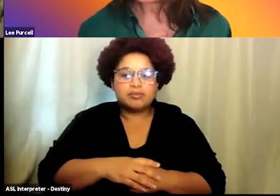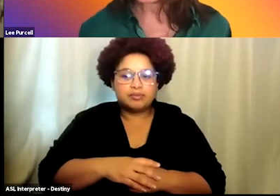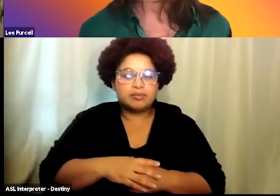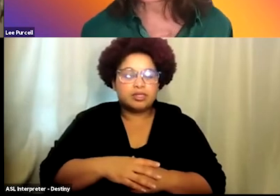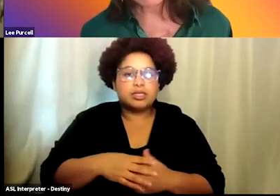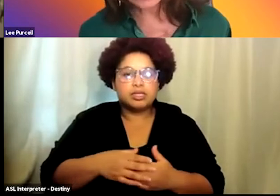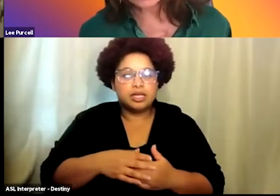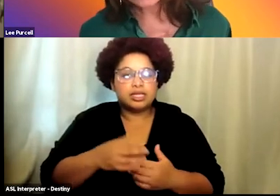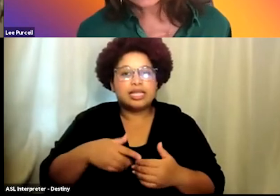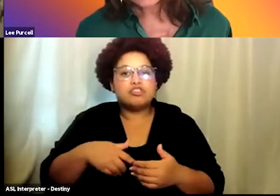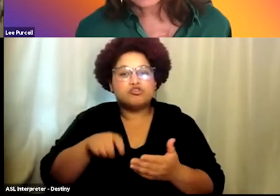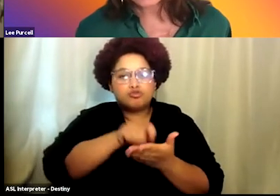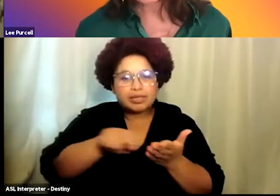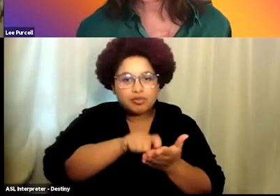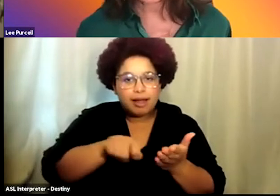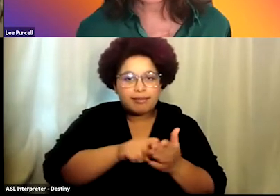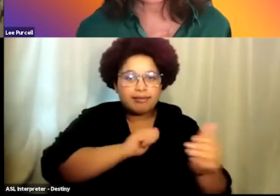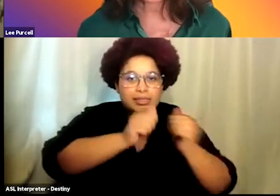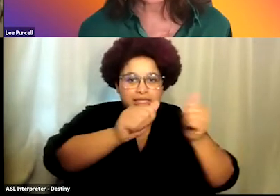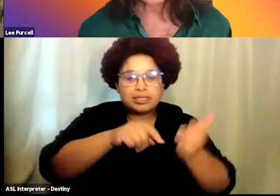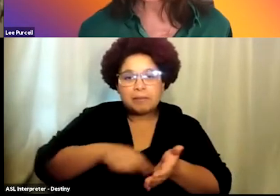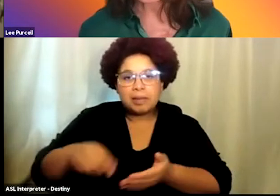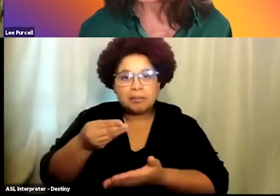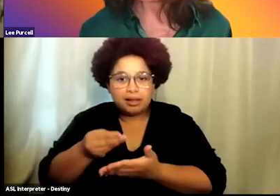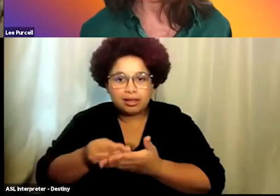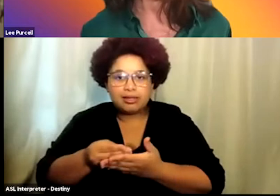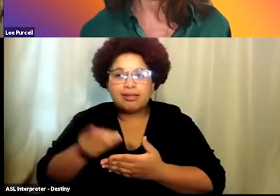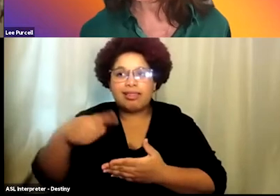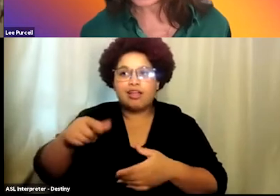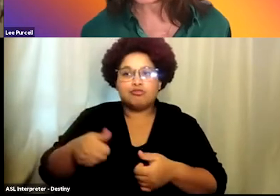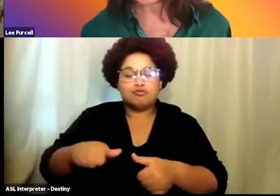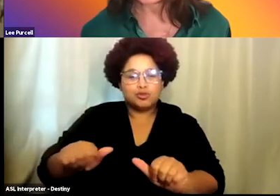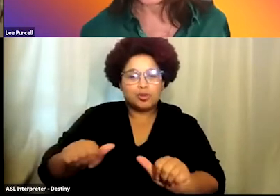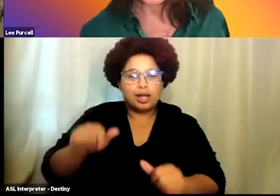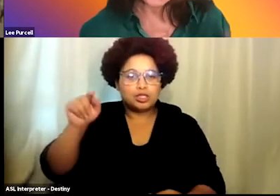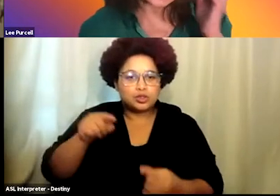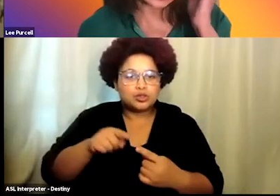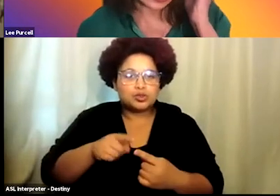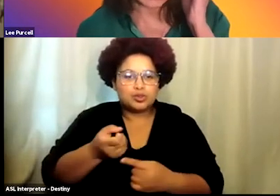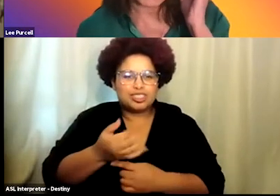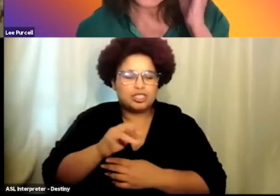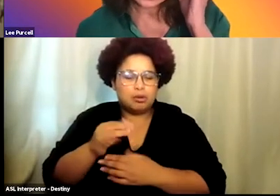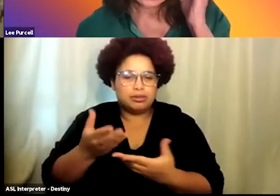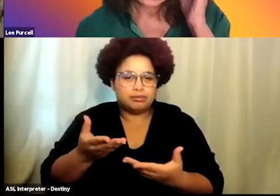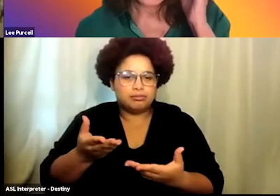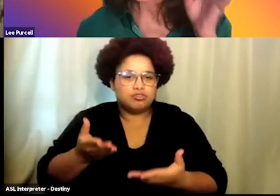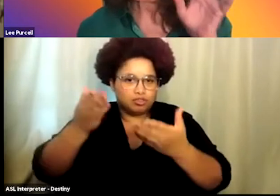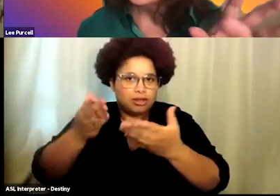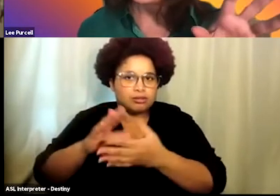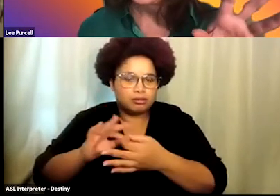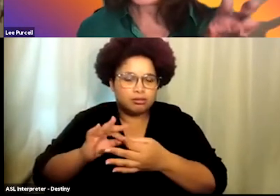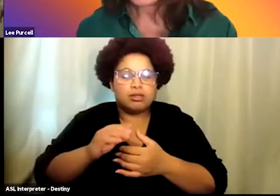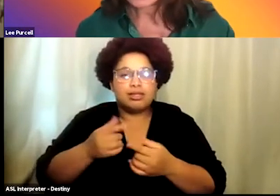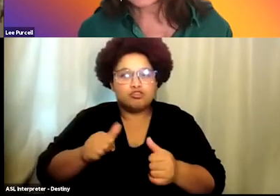competitions. They pay money. And so they are trying to, as Sheri suggested,